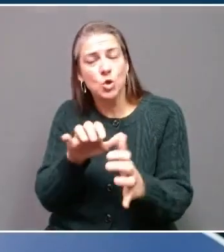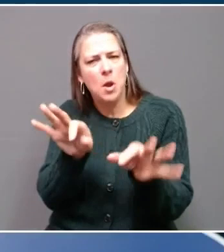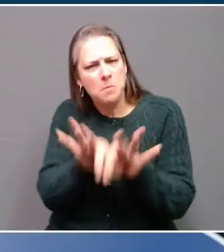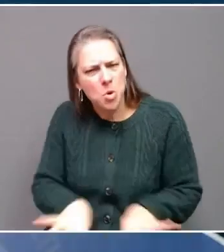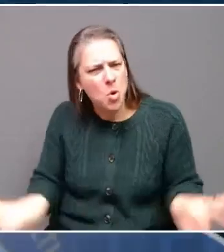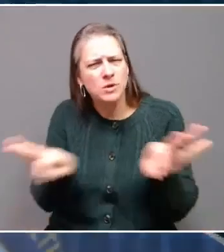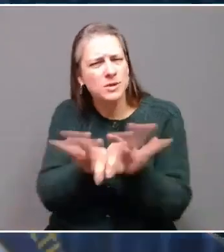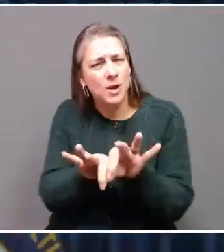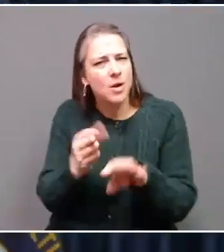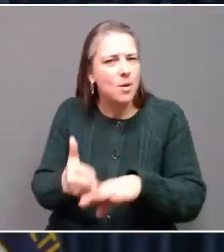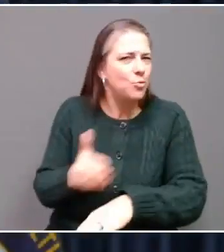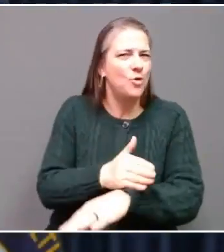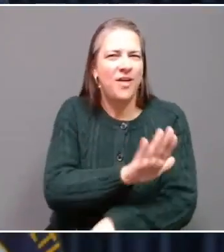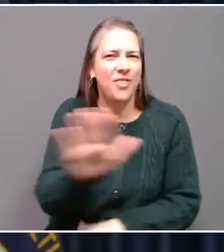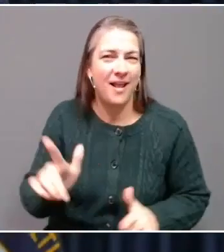lives.